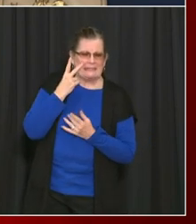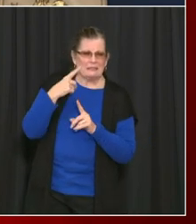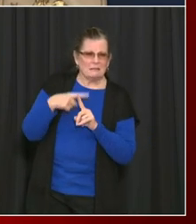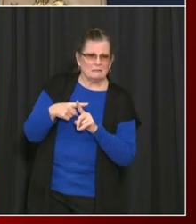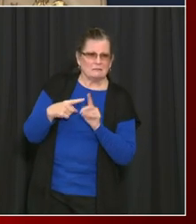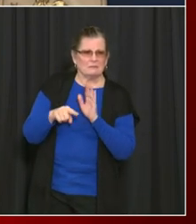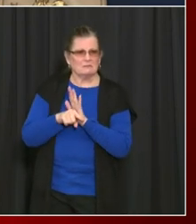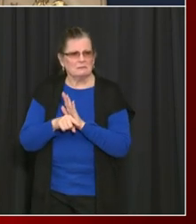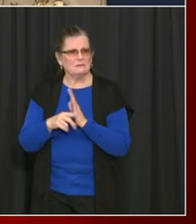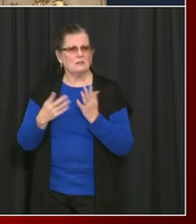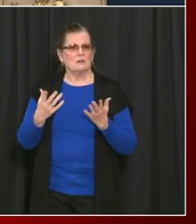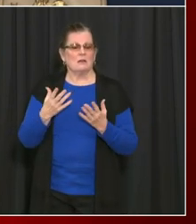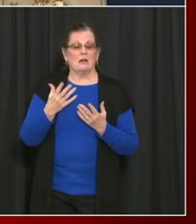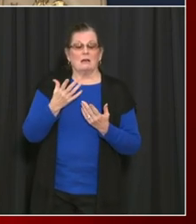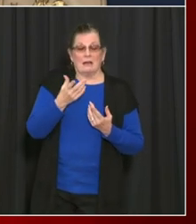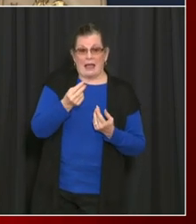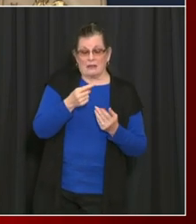or